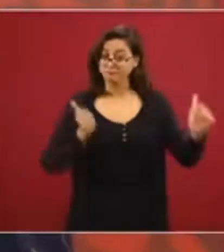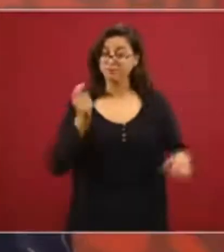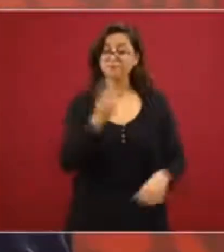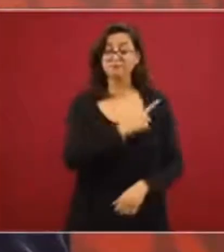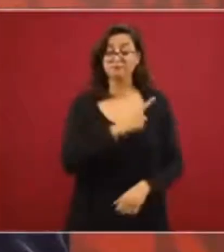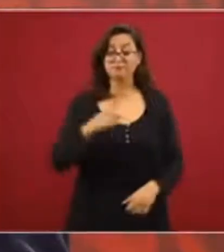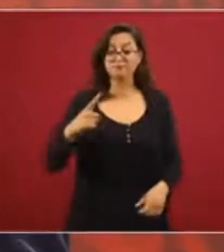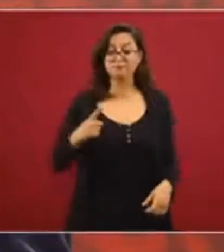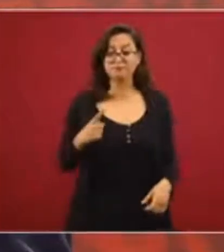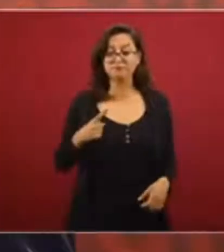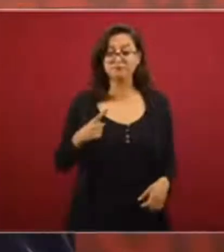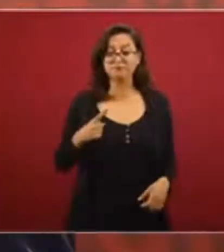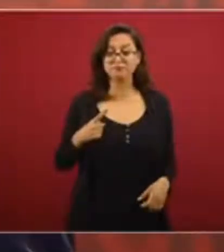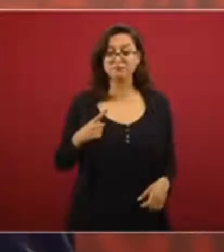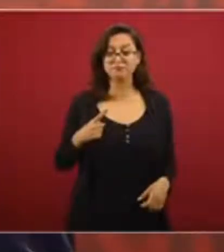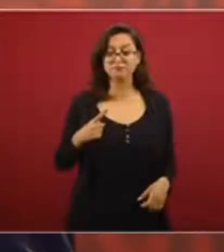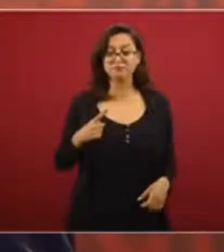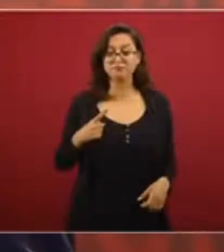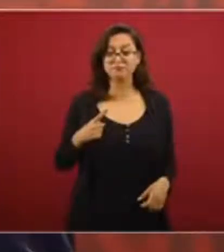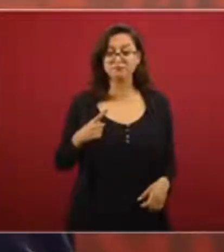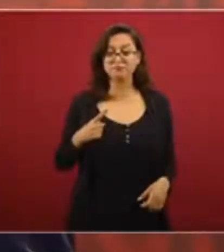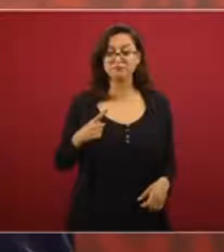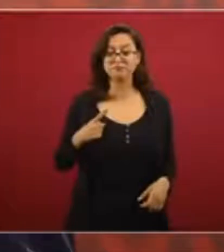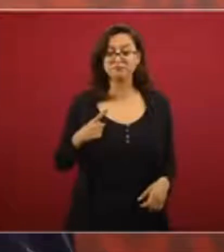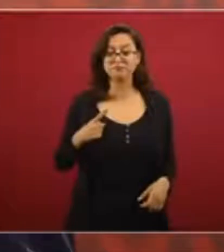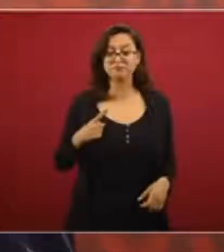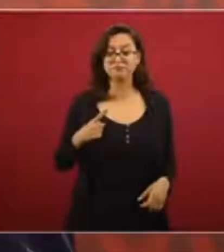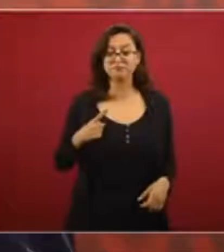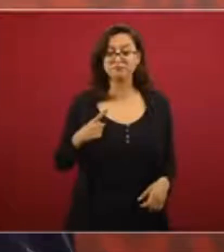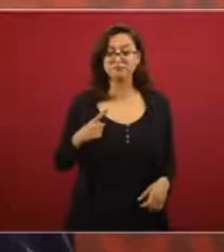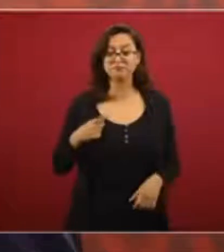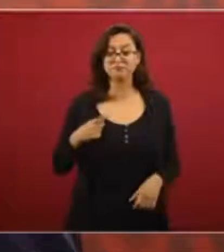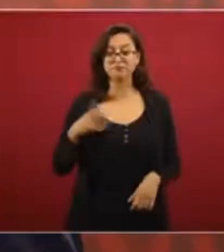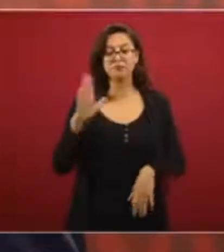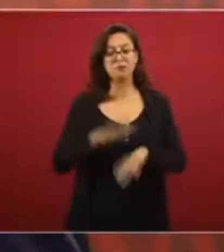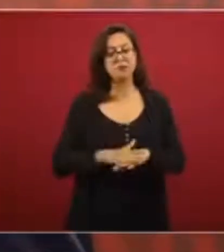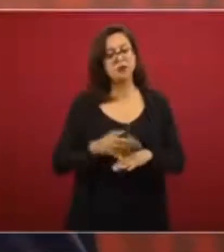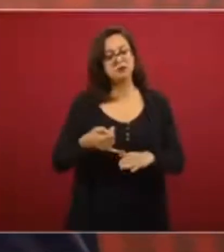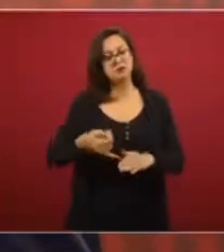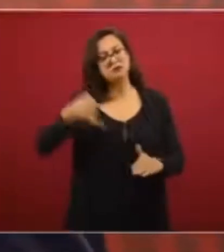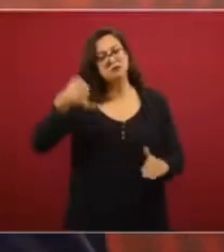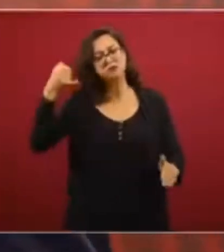Y debemos de ir al fondo. And we must get to the bottom of it.